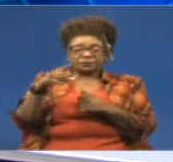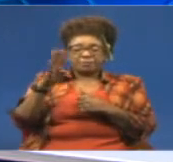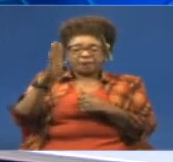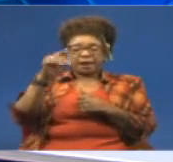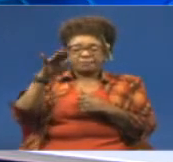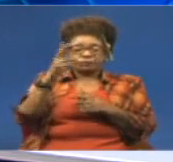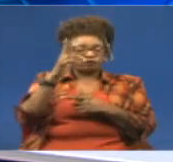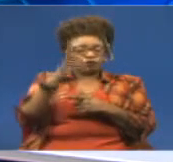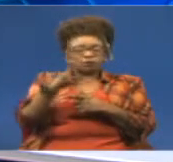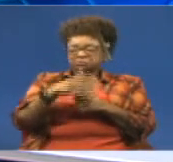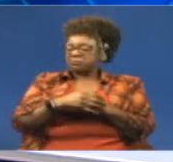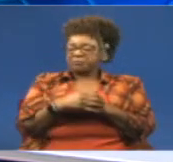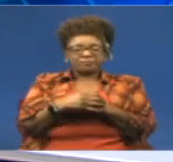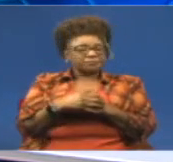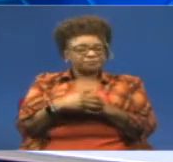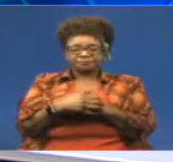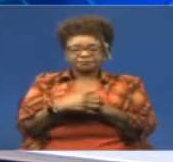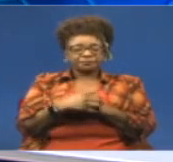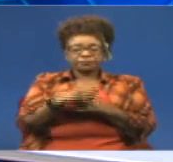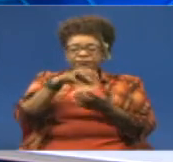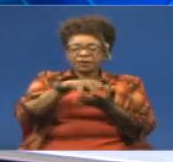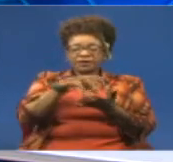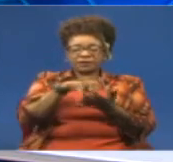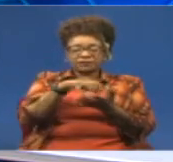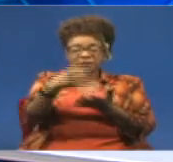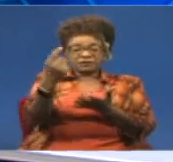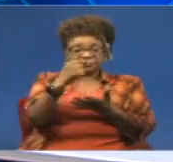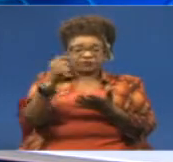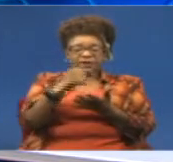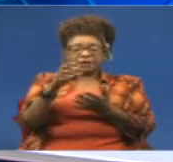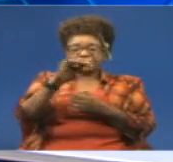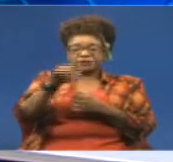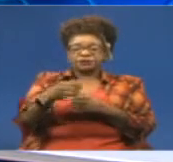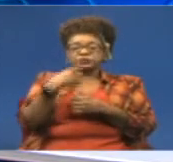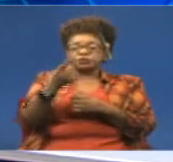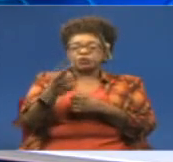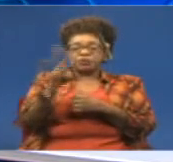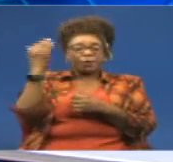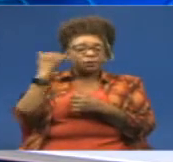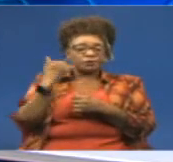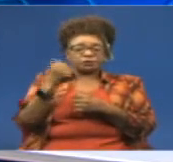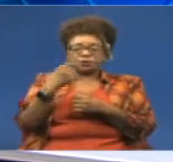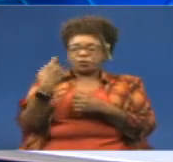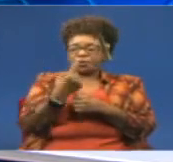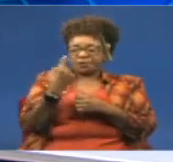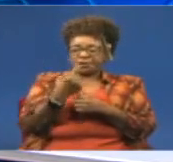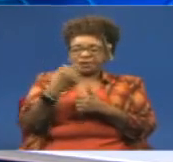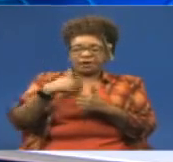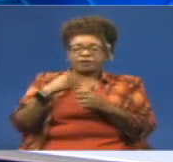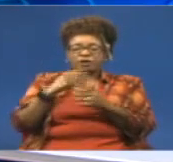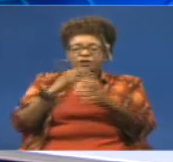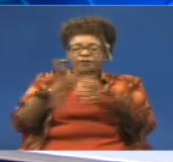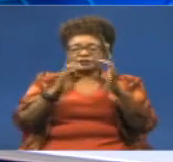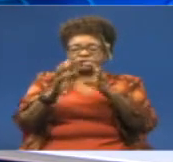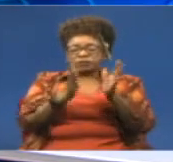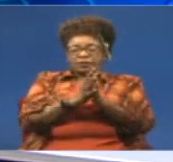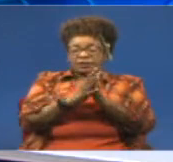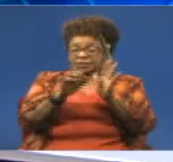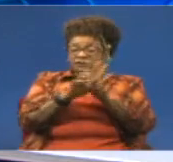him. Testifying in the case against Owino, DJ Evolve told the court that he could not only recollect having a conversation with the